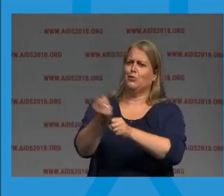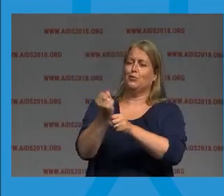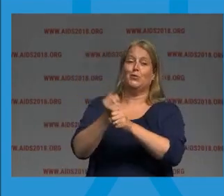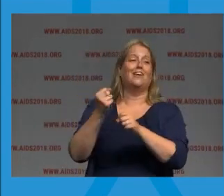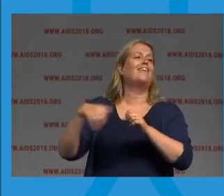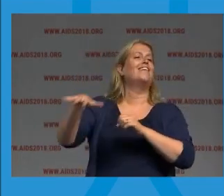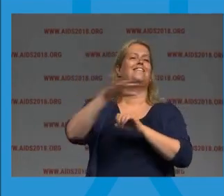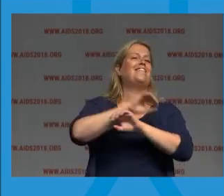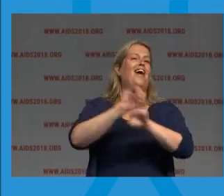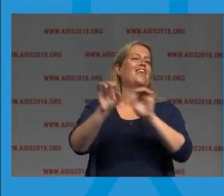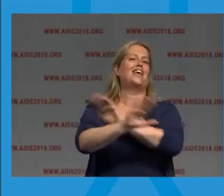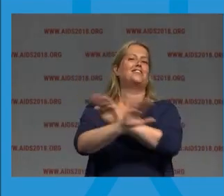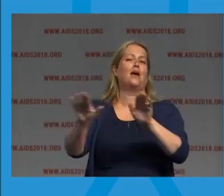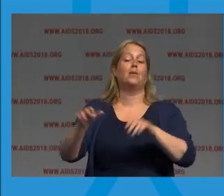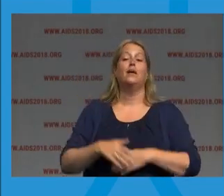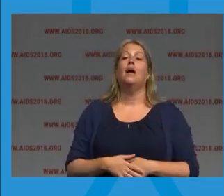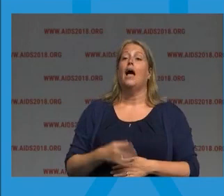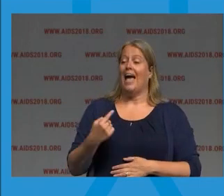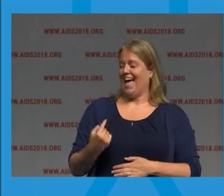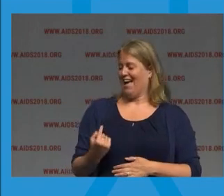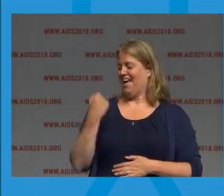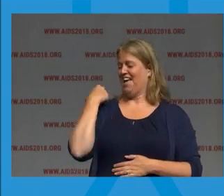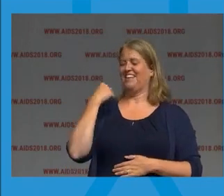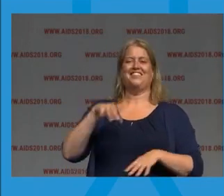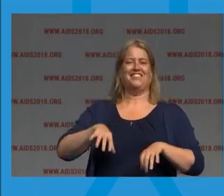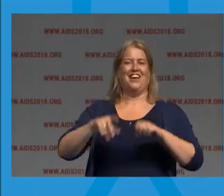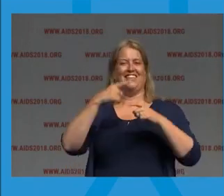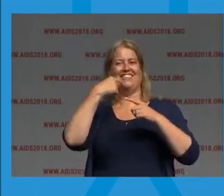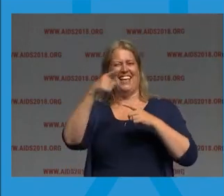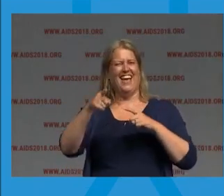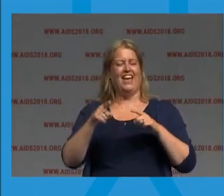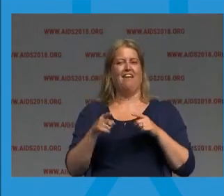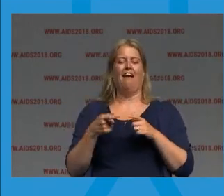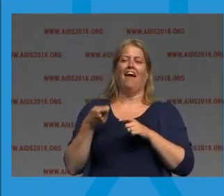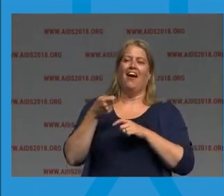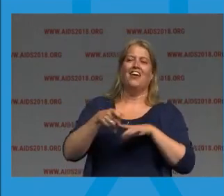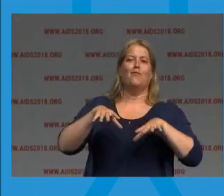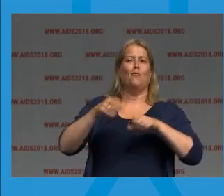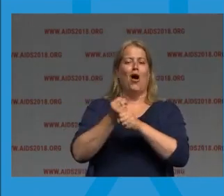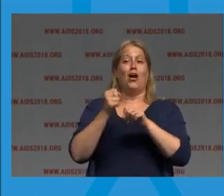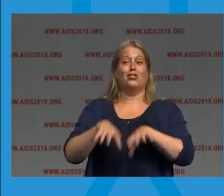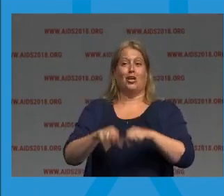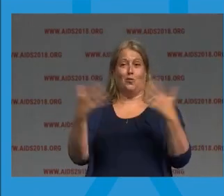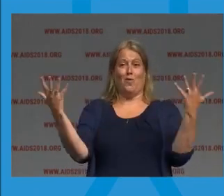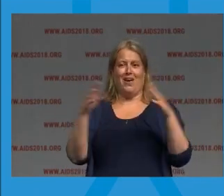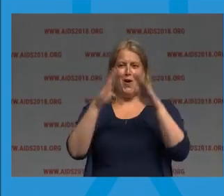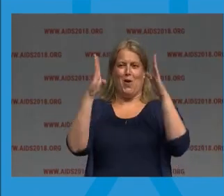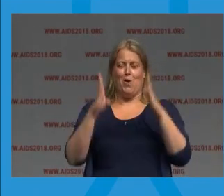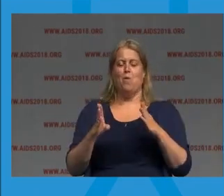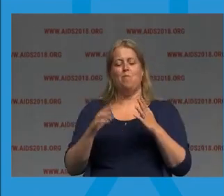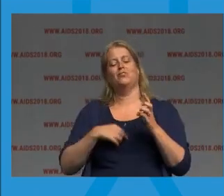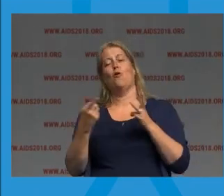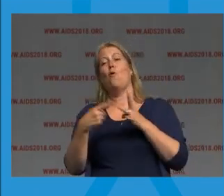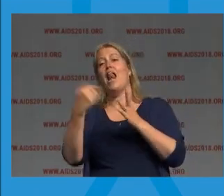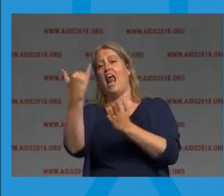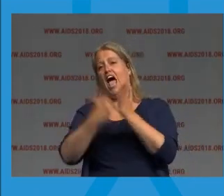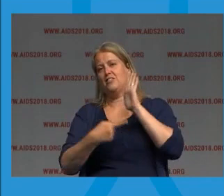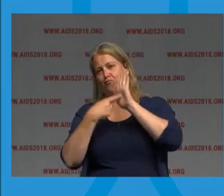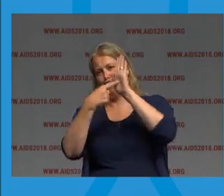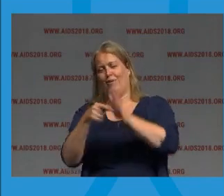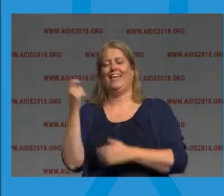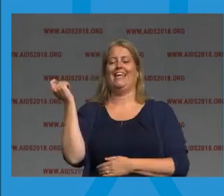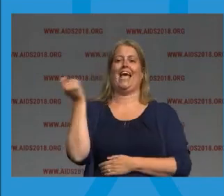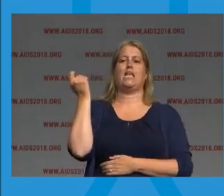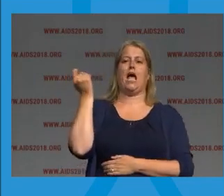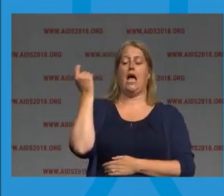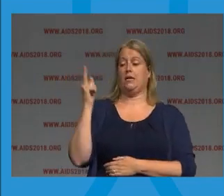I began by saying charity starts at home, and I want to end with a case from Kenya. This is as recent